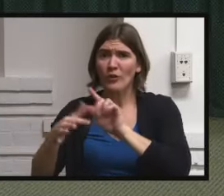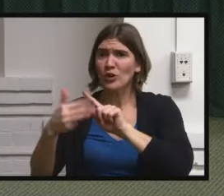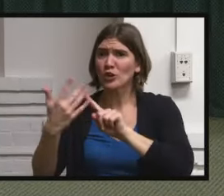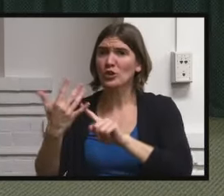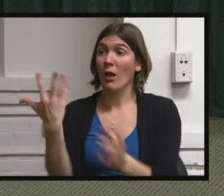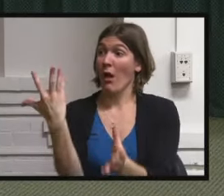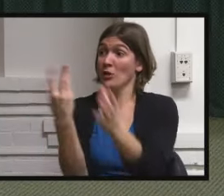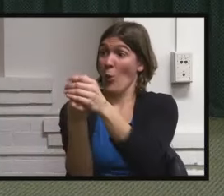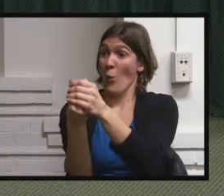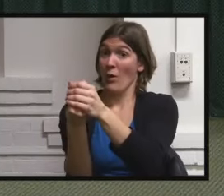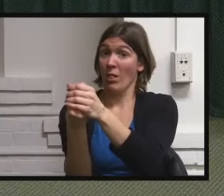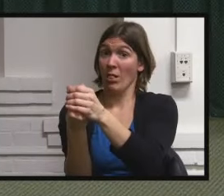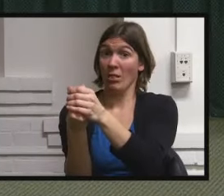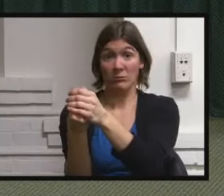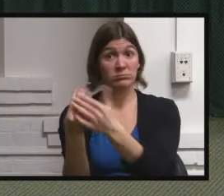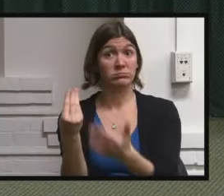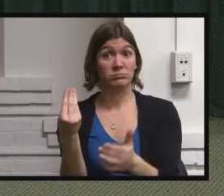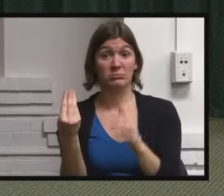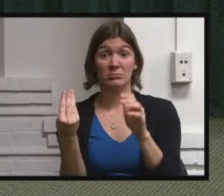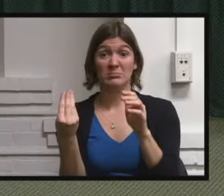we're coming in at